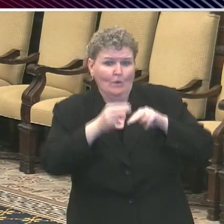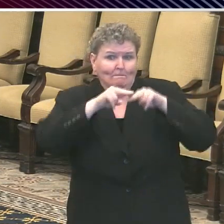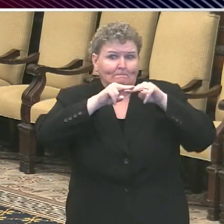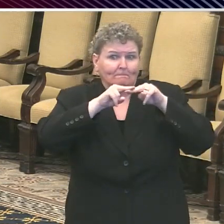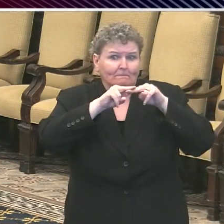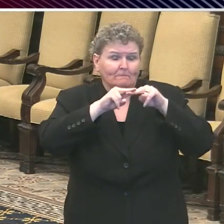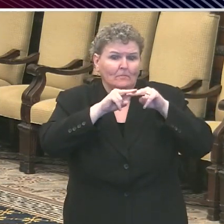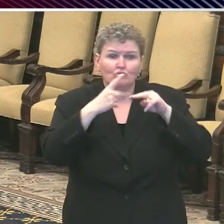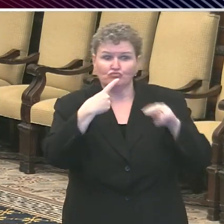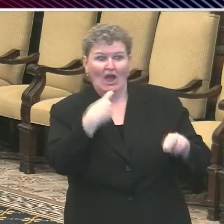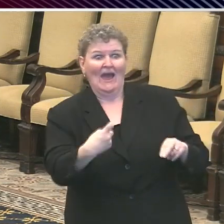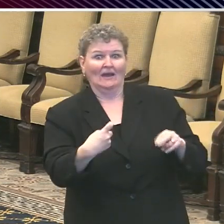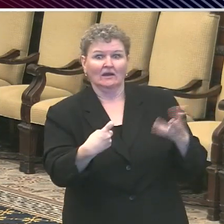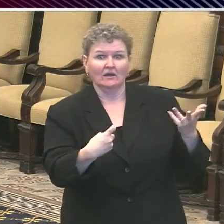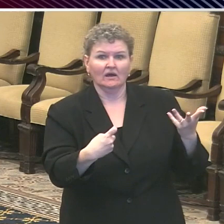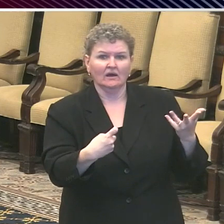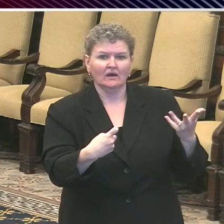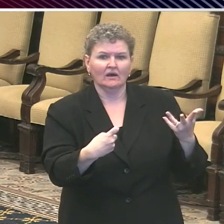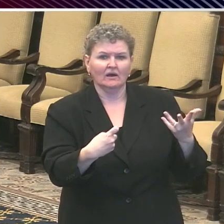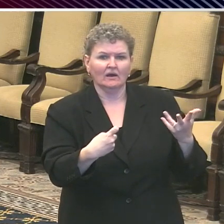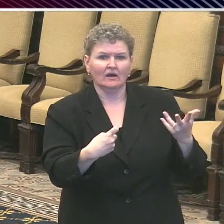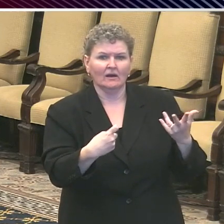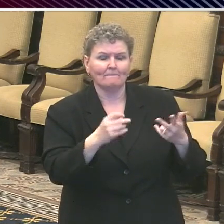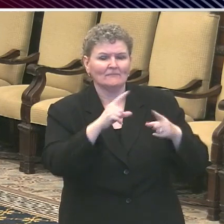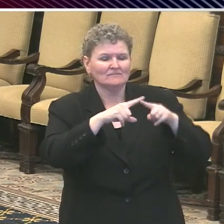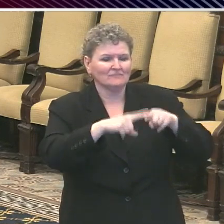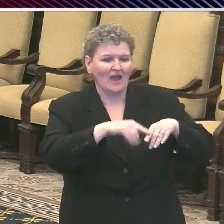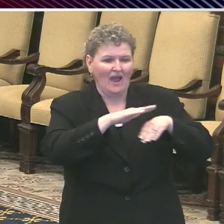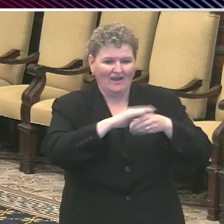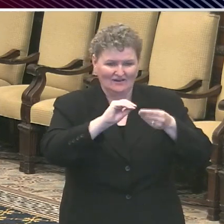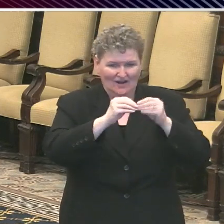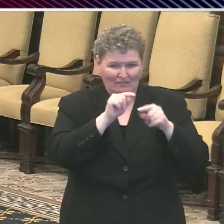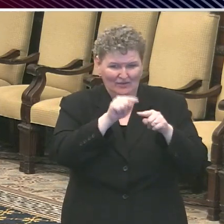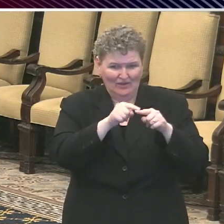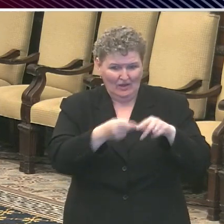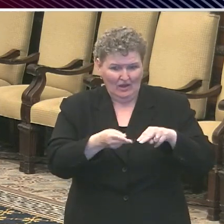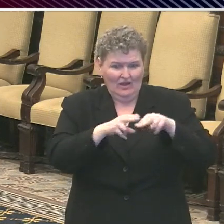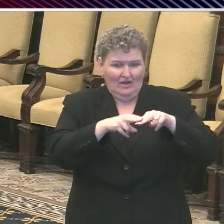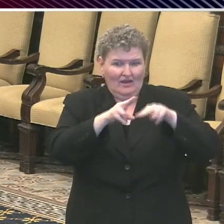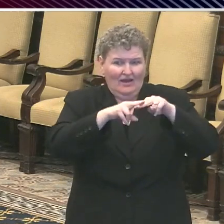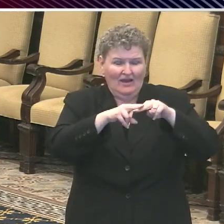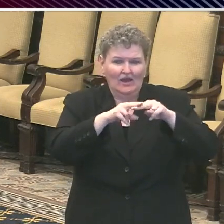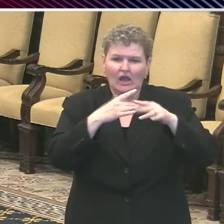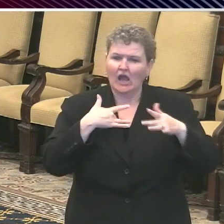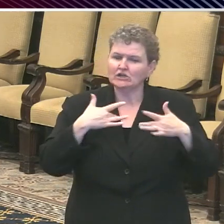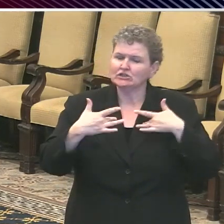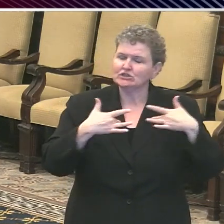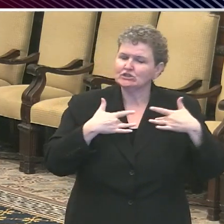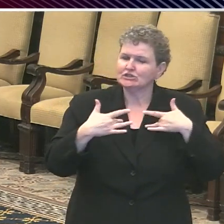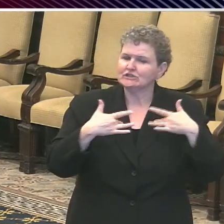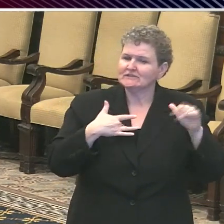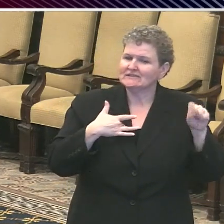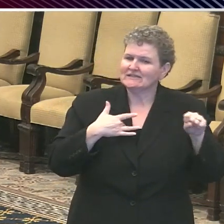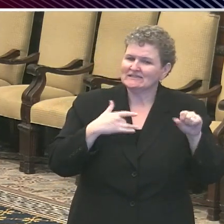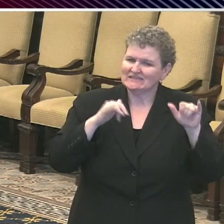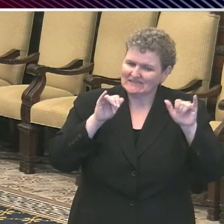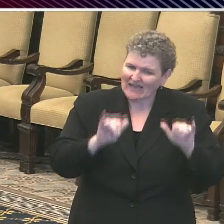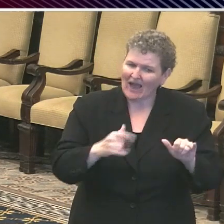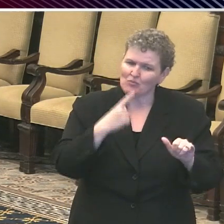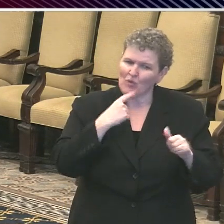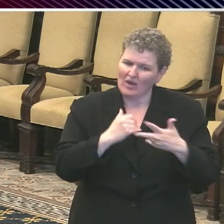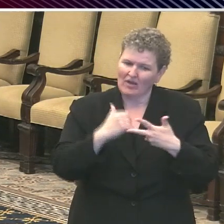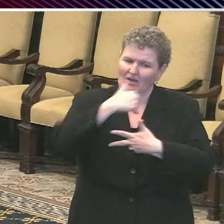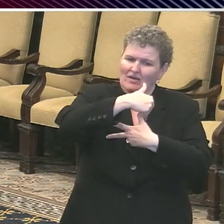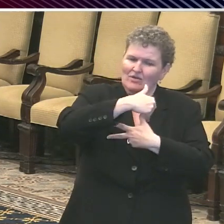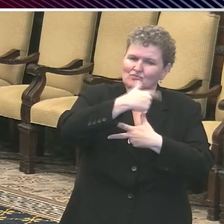can't. Certainly, if the numbers doubled, I would be very concerned. Okay. And I guess this would be for the